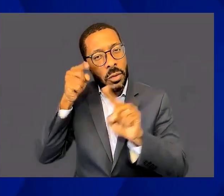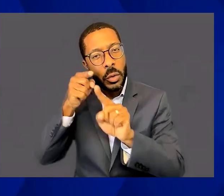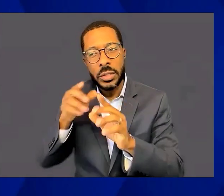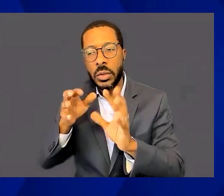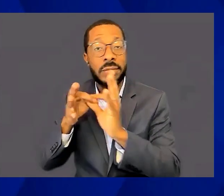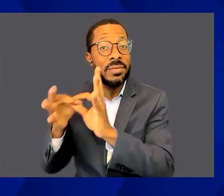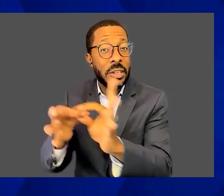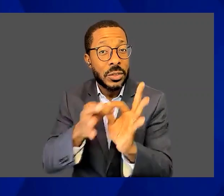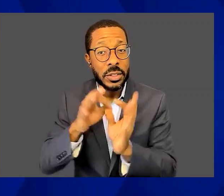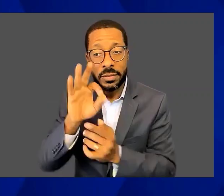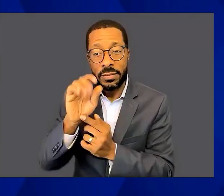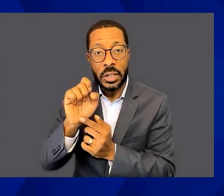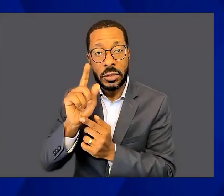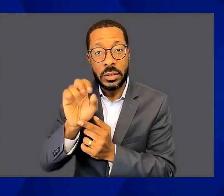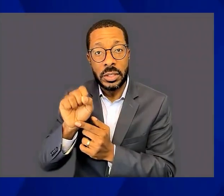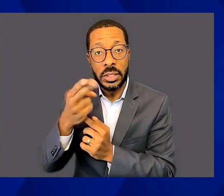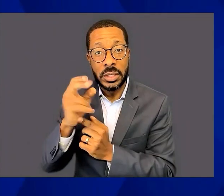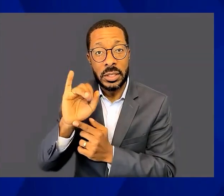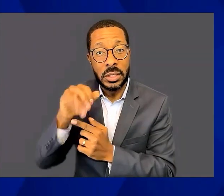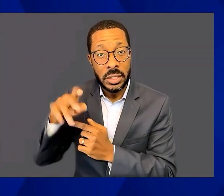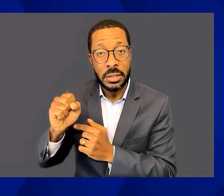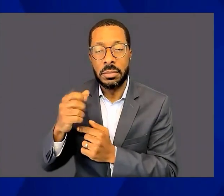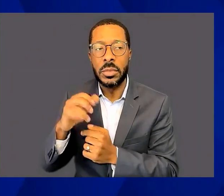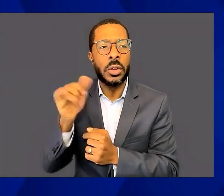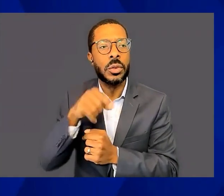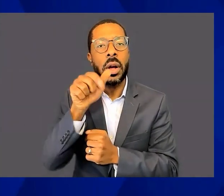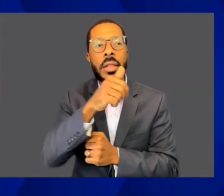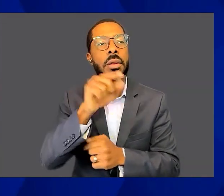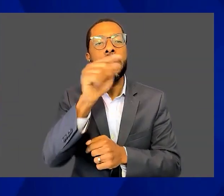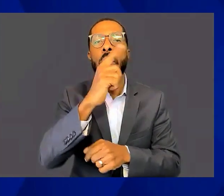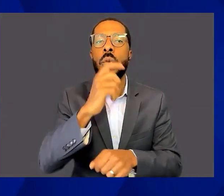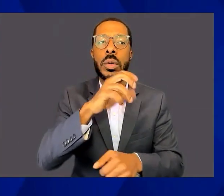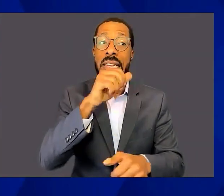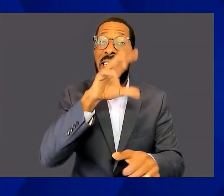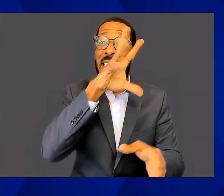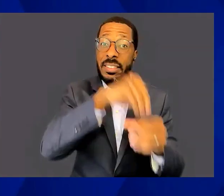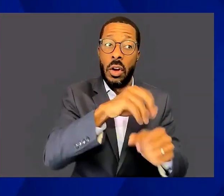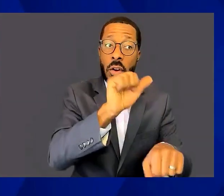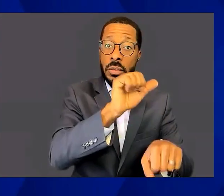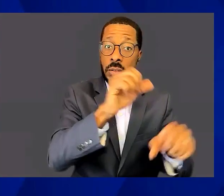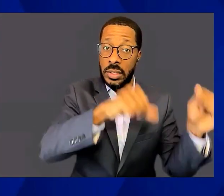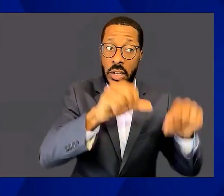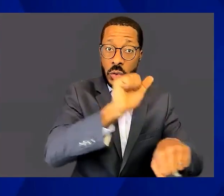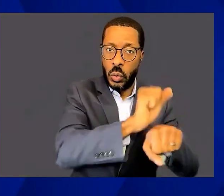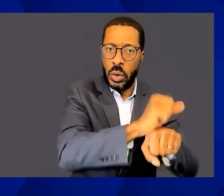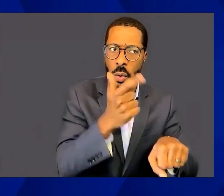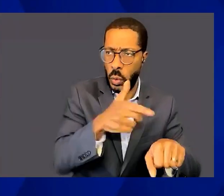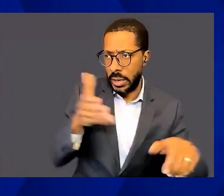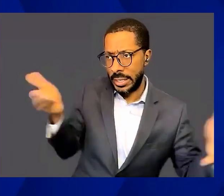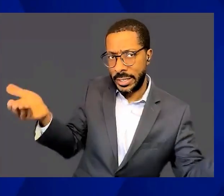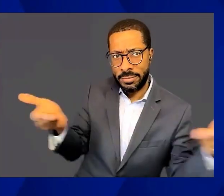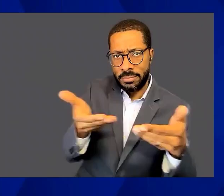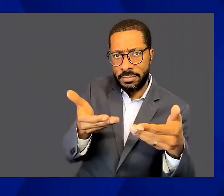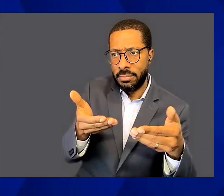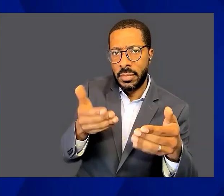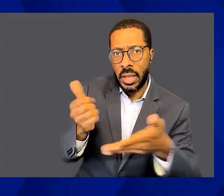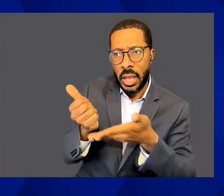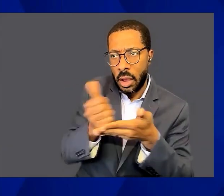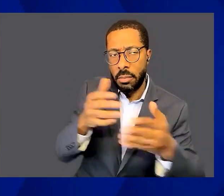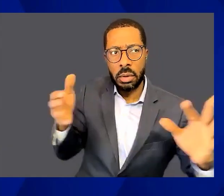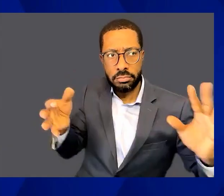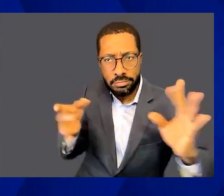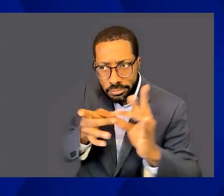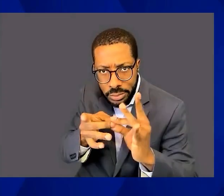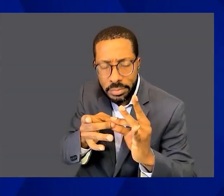employers and organizations from across the STEM workforce. And we create space to build relationships with peers and mentors